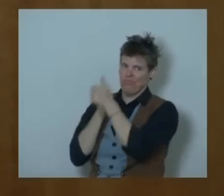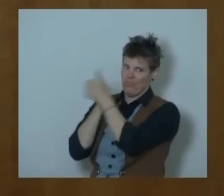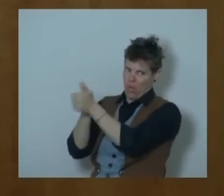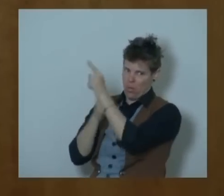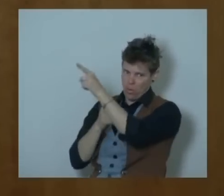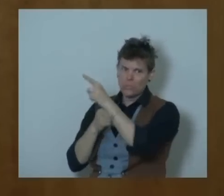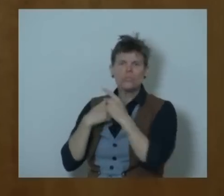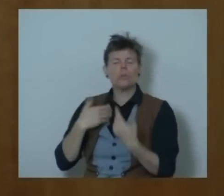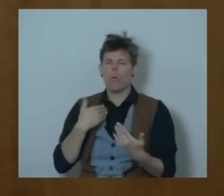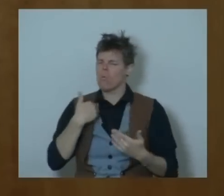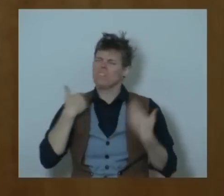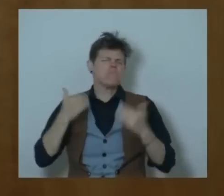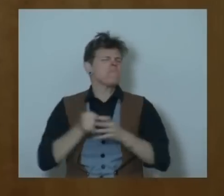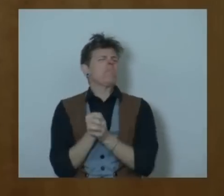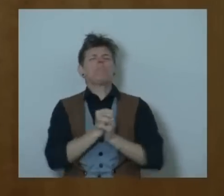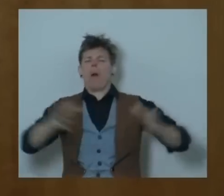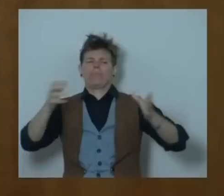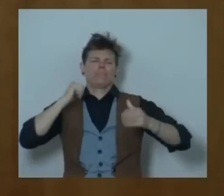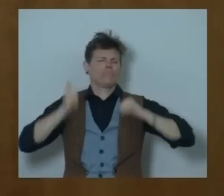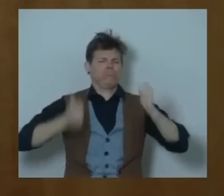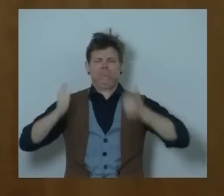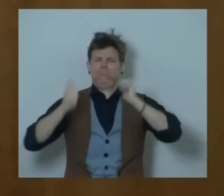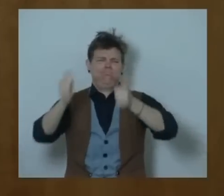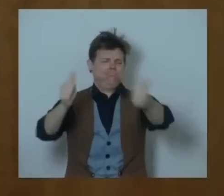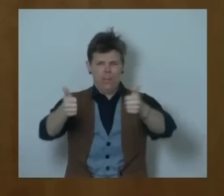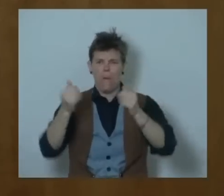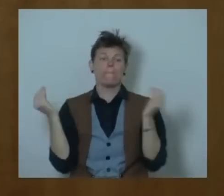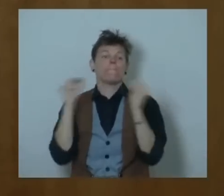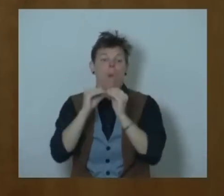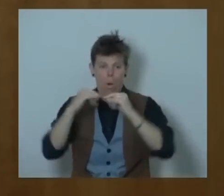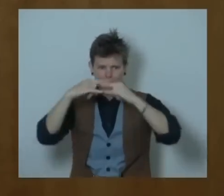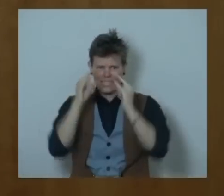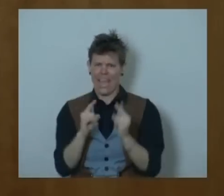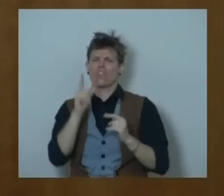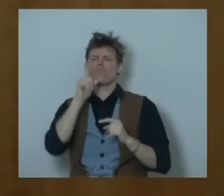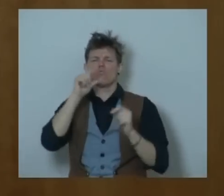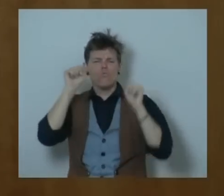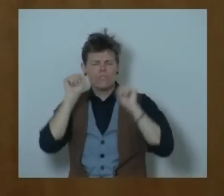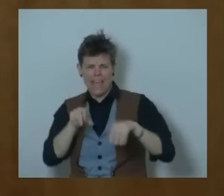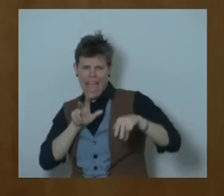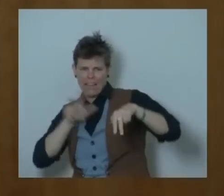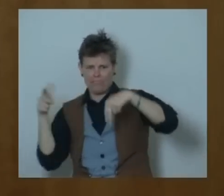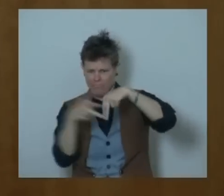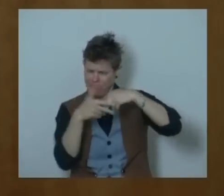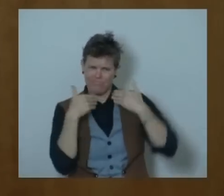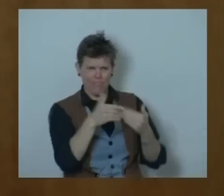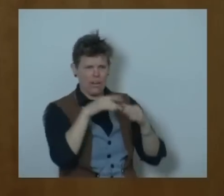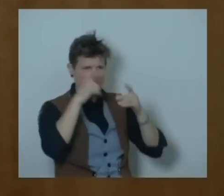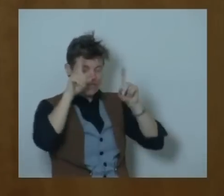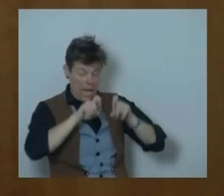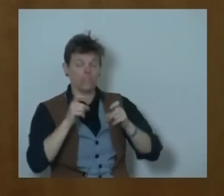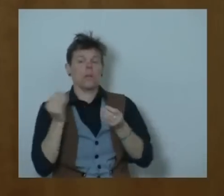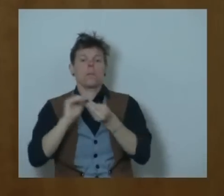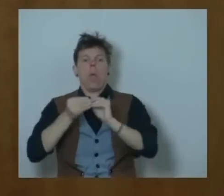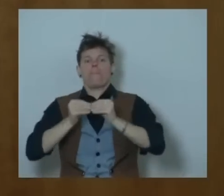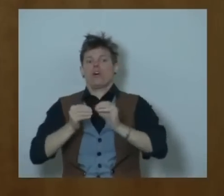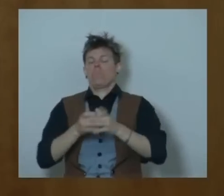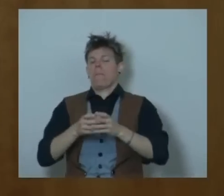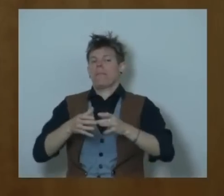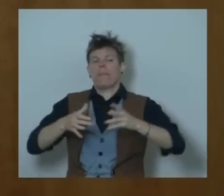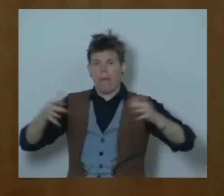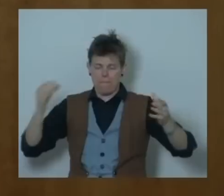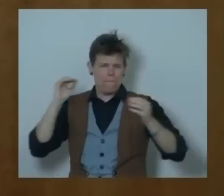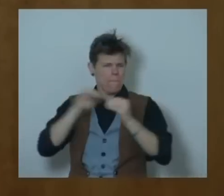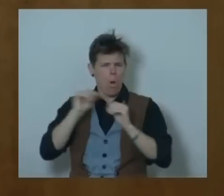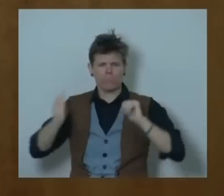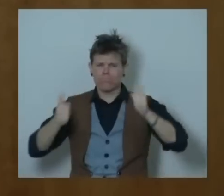began pushing and pushing and pushing the boundaries of who we could test as we got both more test sites and more testing